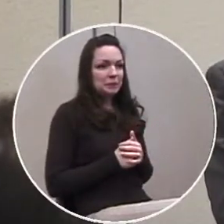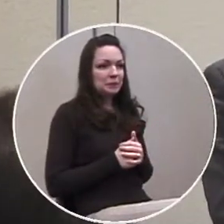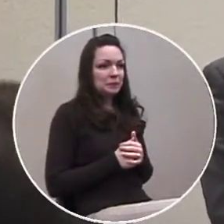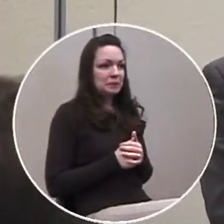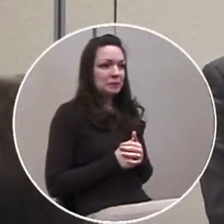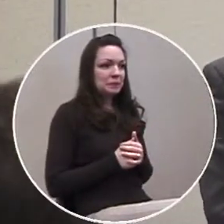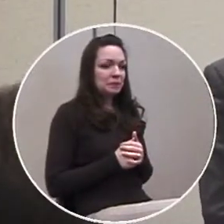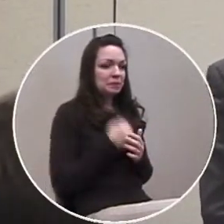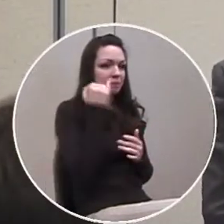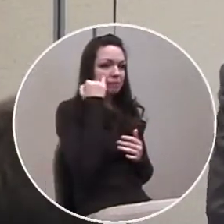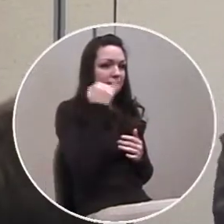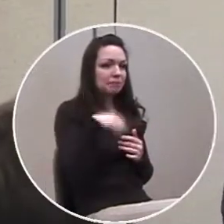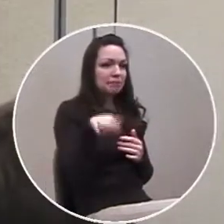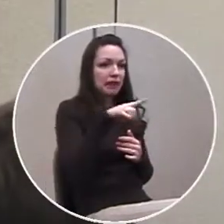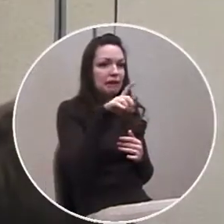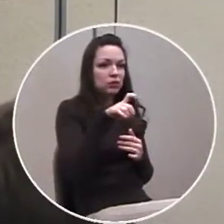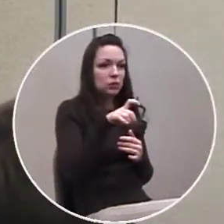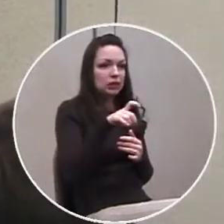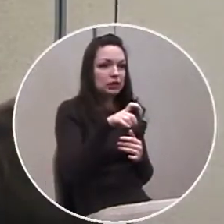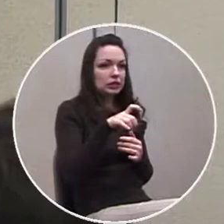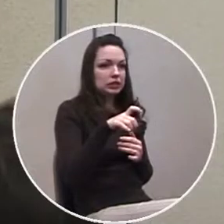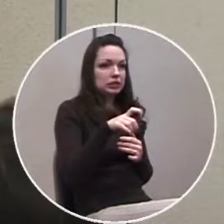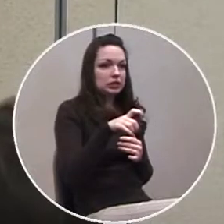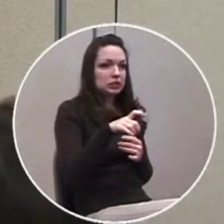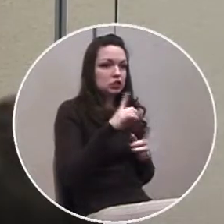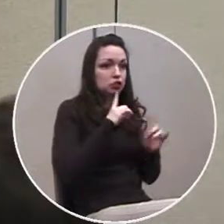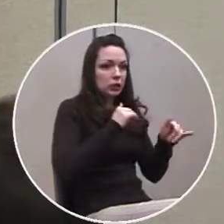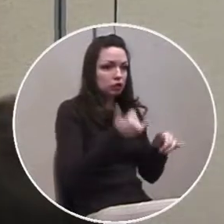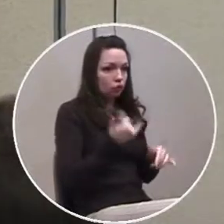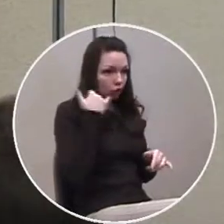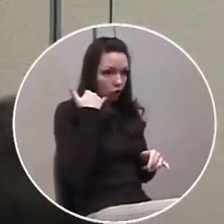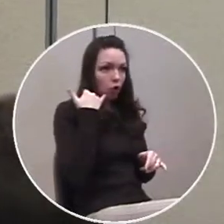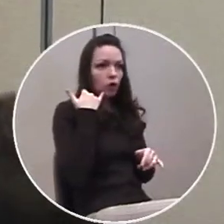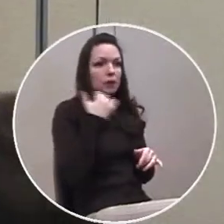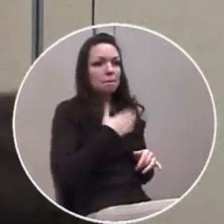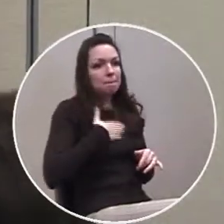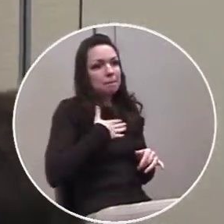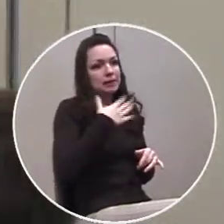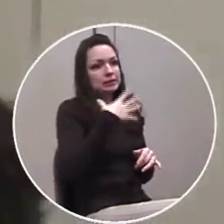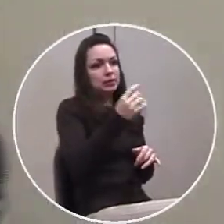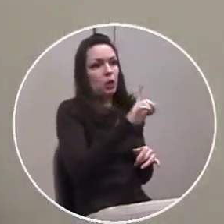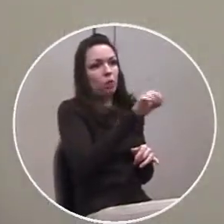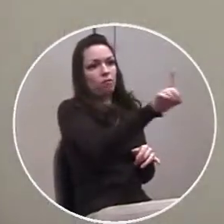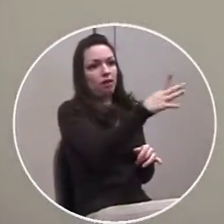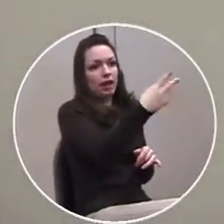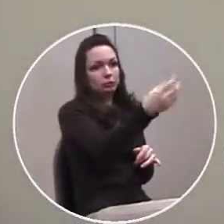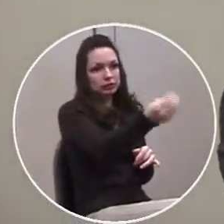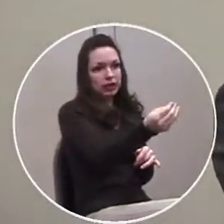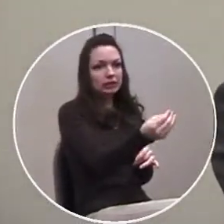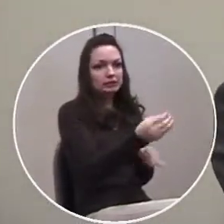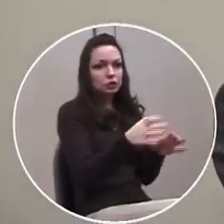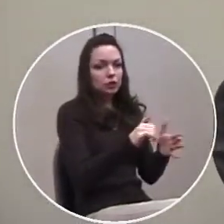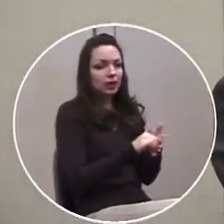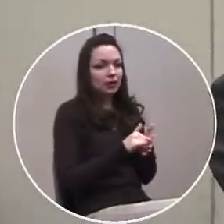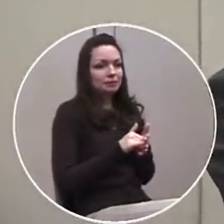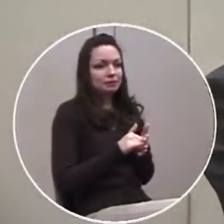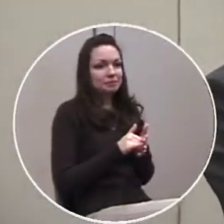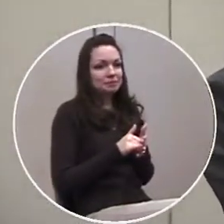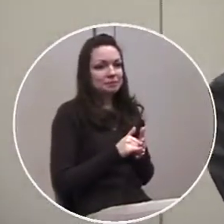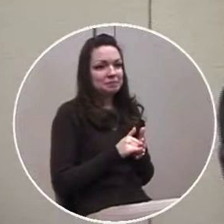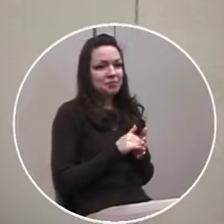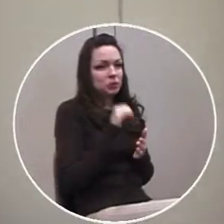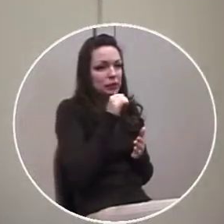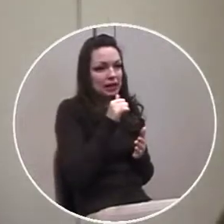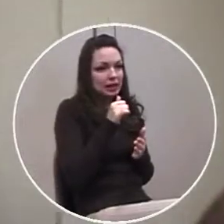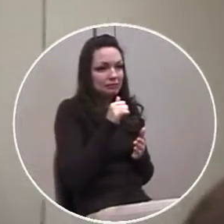If you do need to take a call, all I would ask is that you step outside to do that, or if you're going to have conversation, step outside to do that so that it's